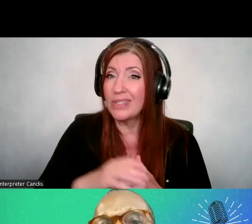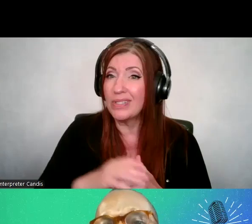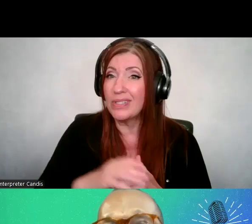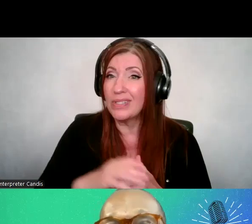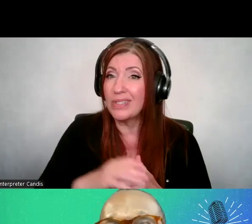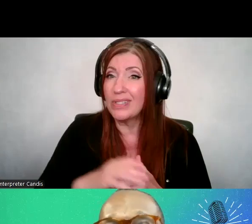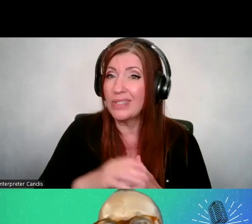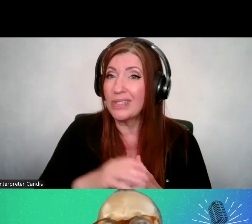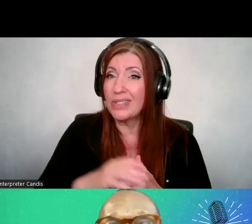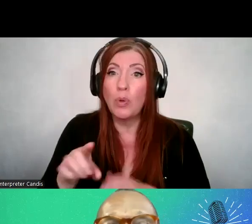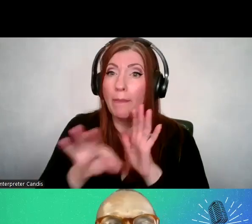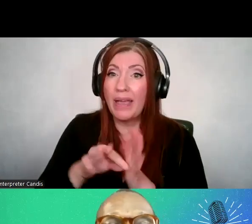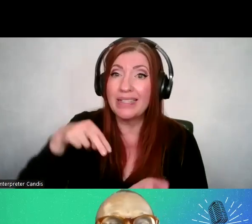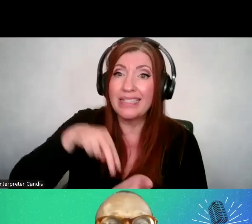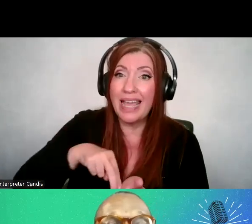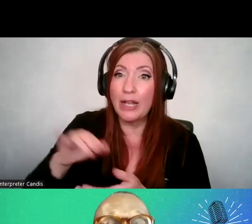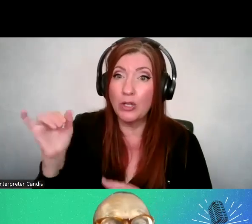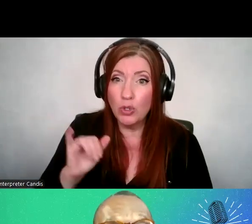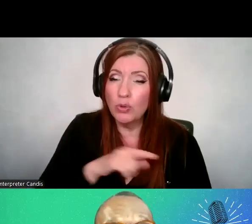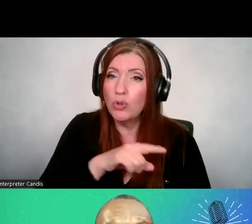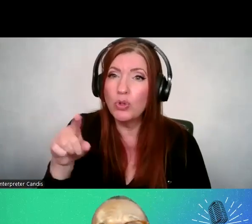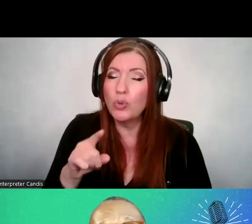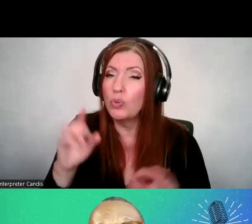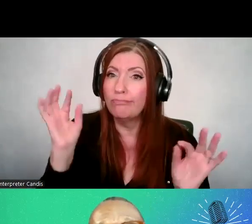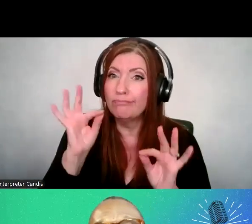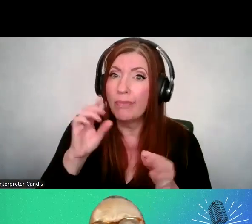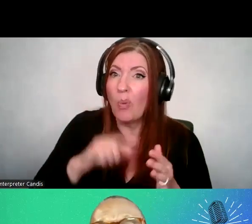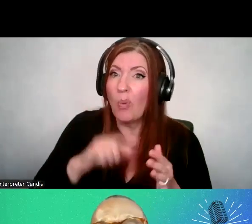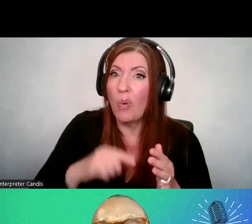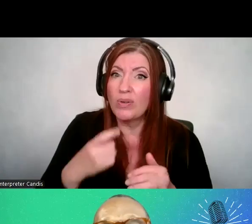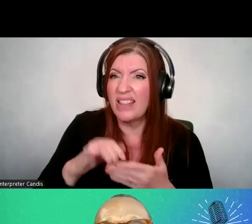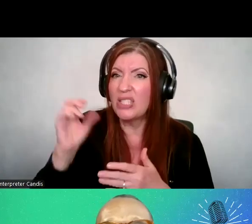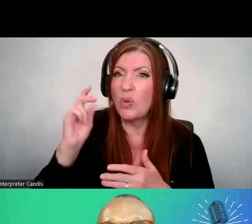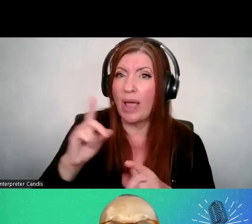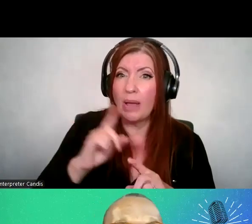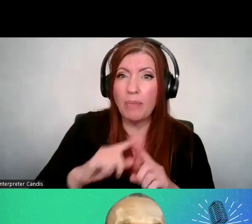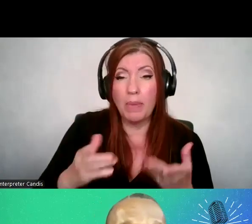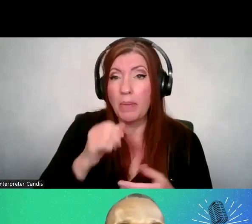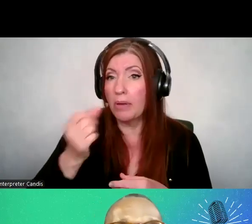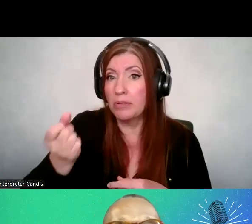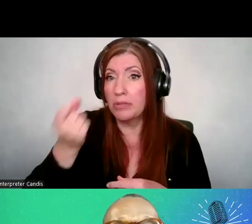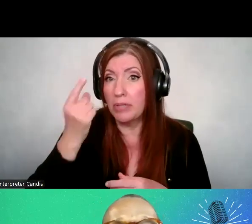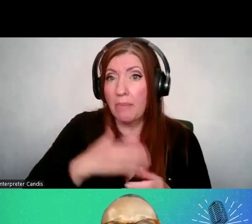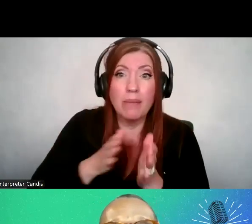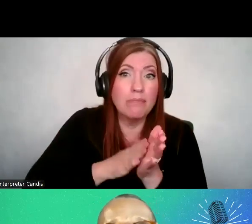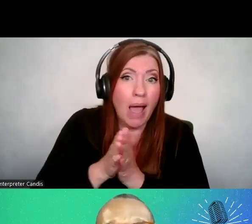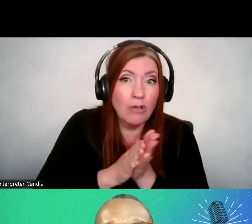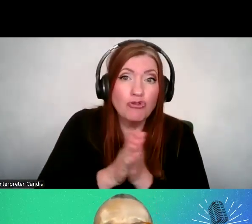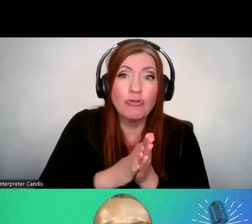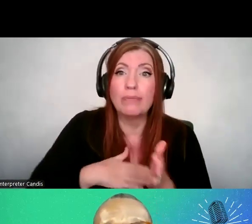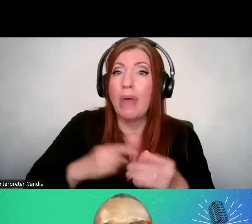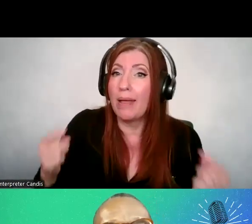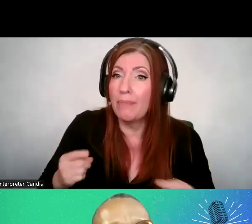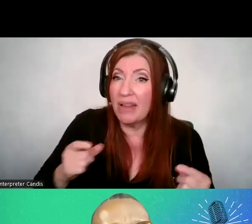choose to stand as well, you may not know what to say, and that's okay. You may not understand my passion or my pain, and that's okay